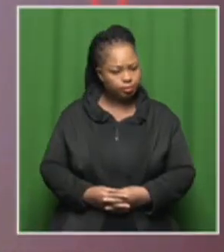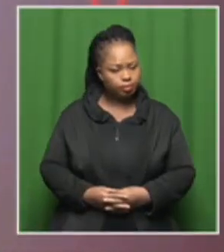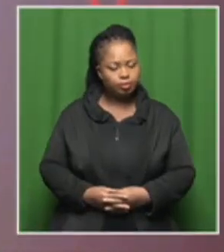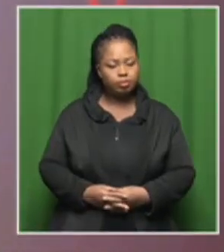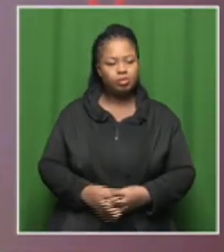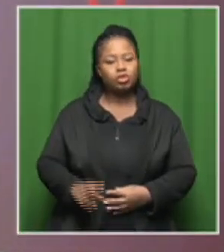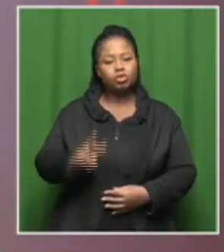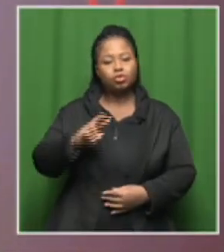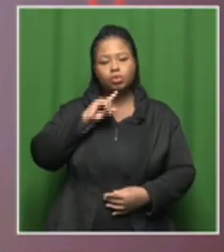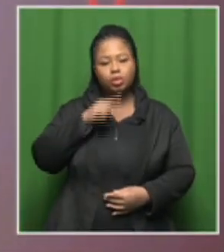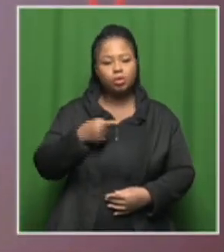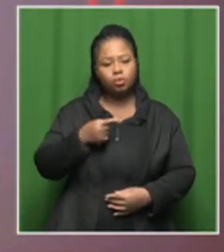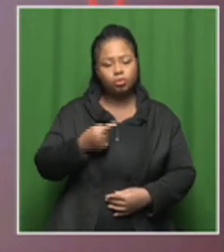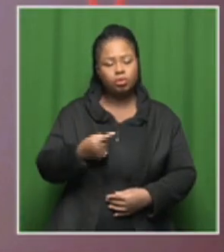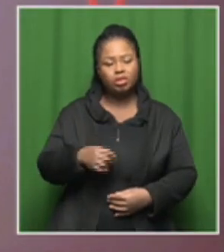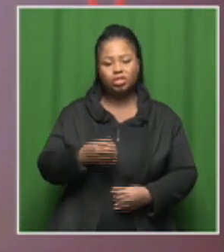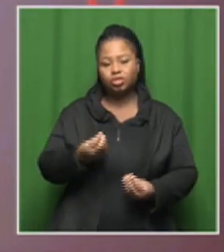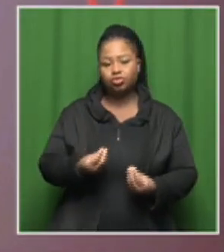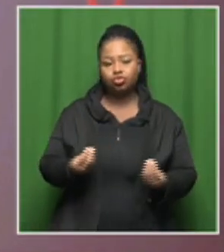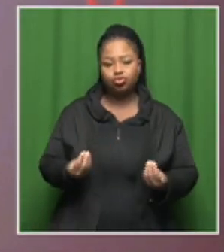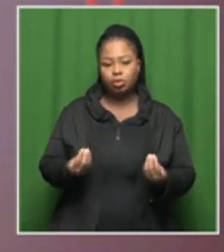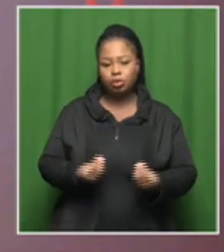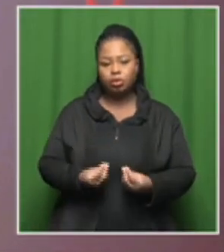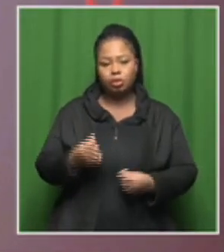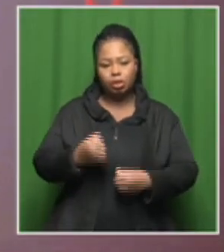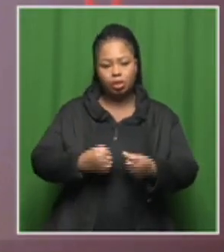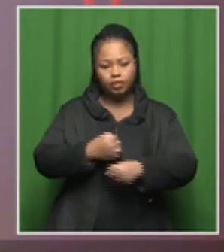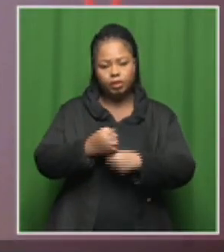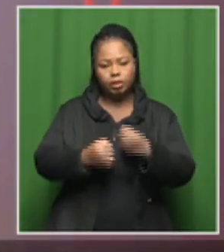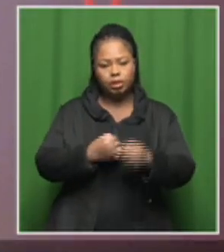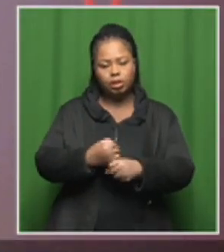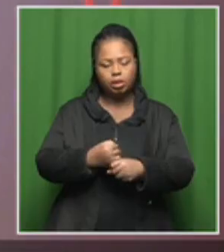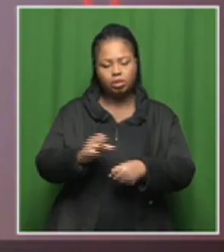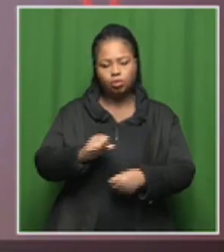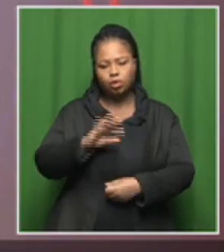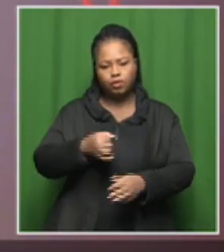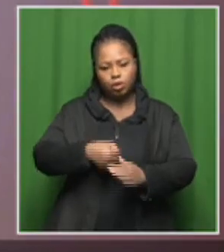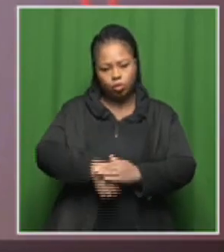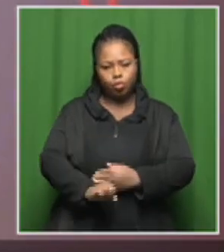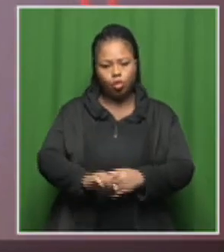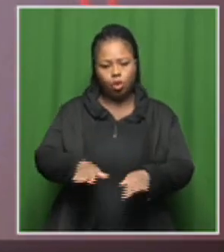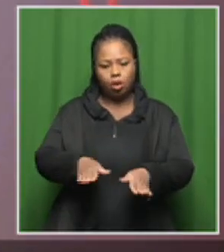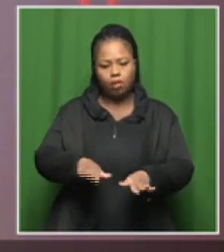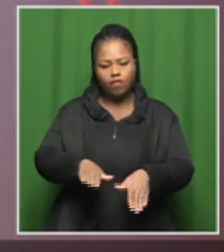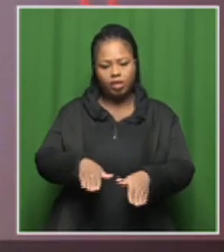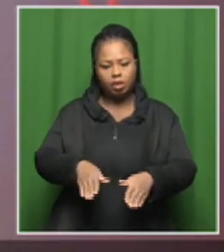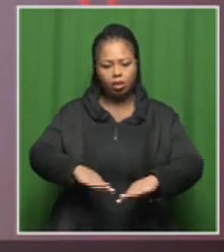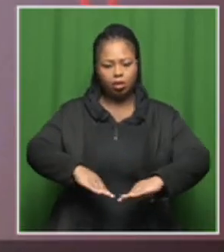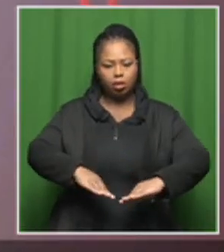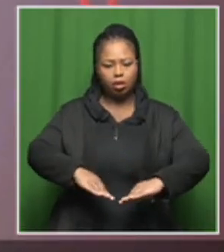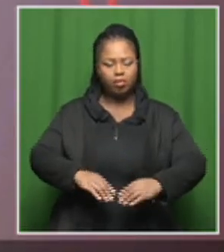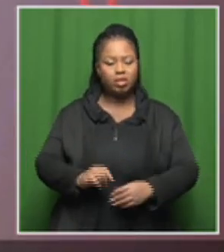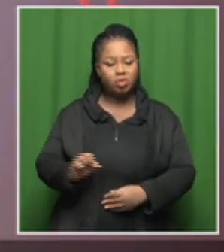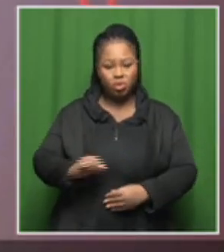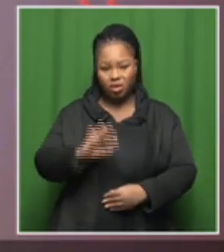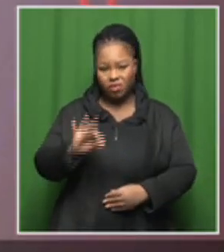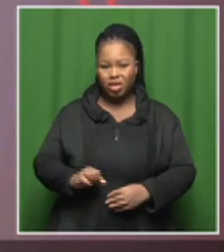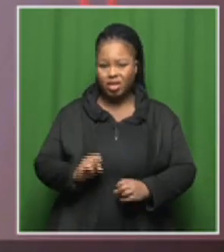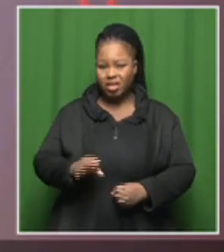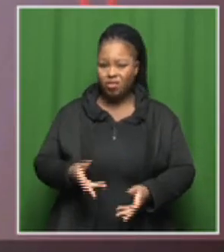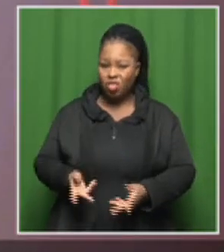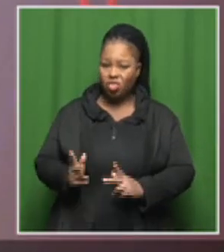At least 2,000 children are born every year with clubfoot in South Africa, and if left untreated, a child will lead a life